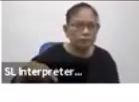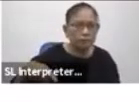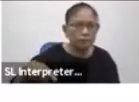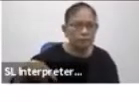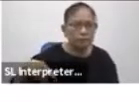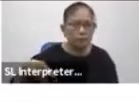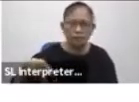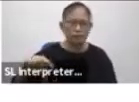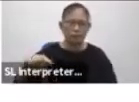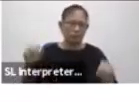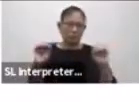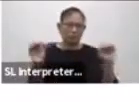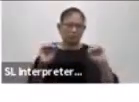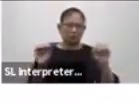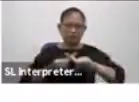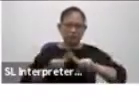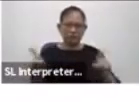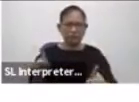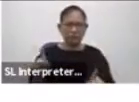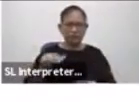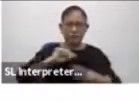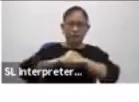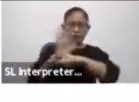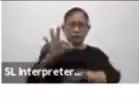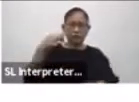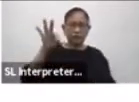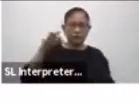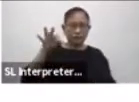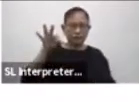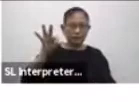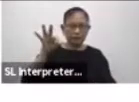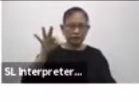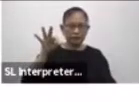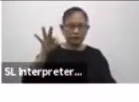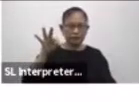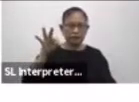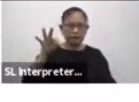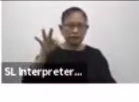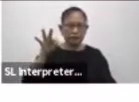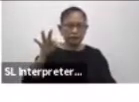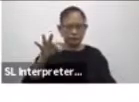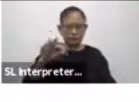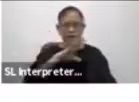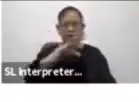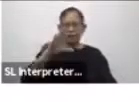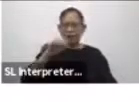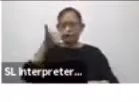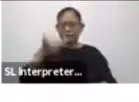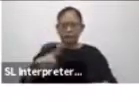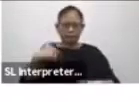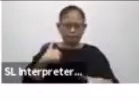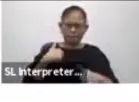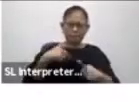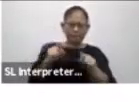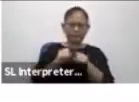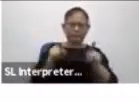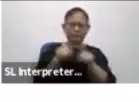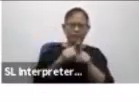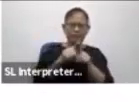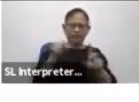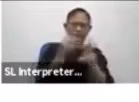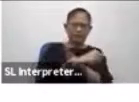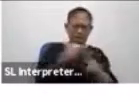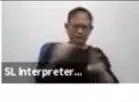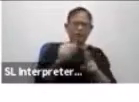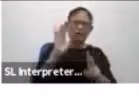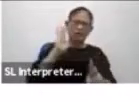different. The COVID-19 pandemic is exacerbating pre-existing gender-based violence and is likely to deepen